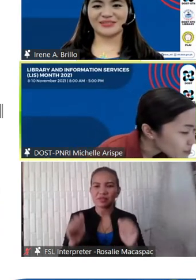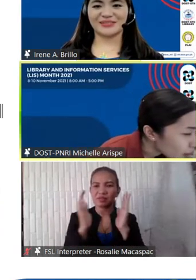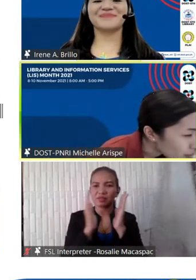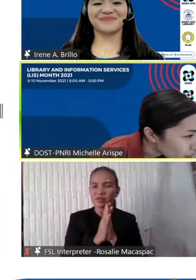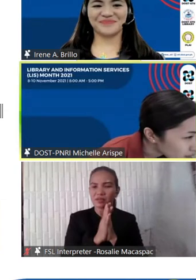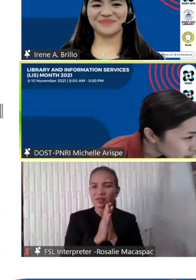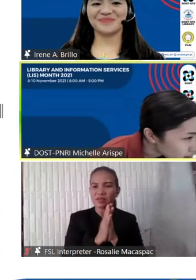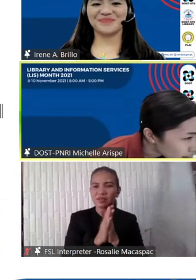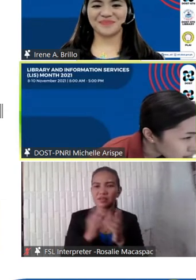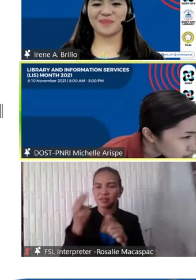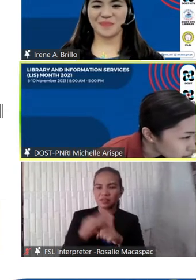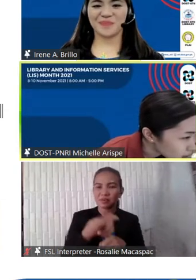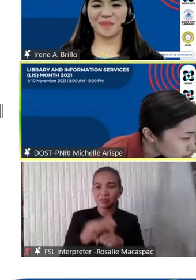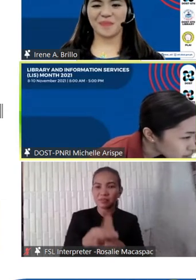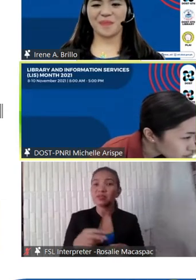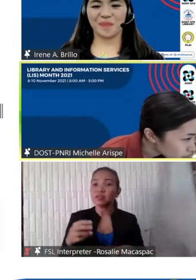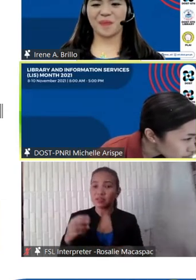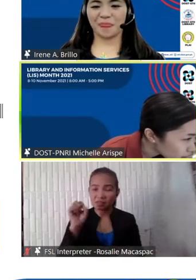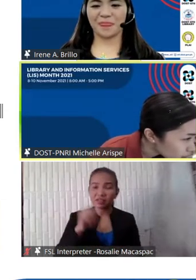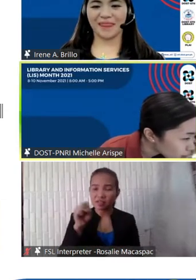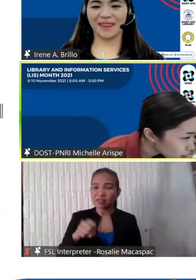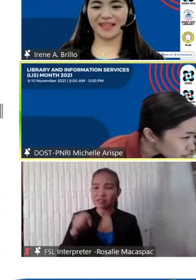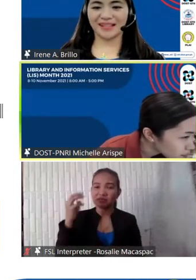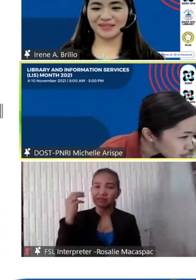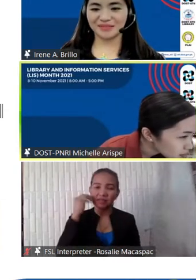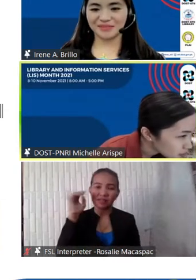Irene, yung iba, pwede natin